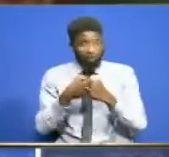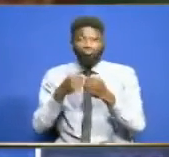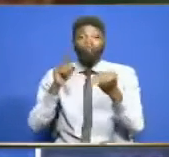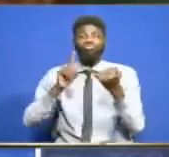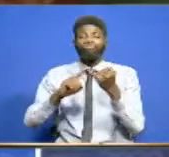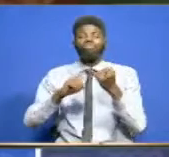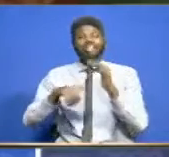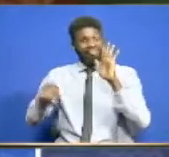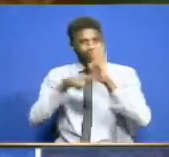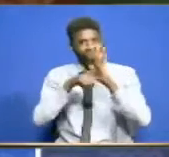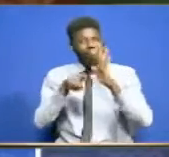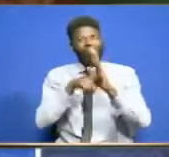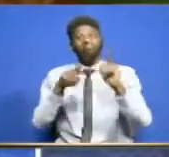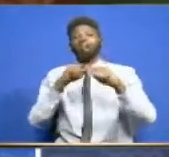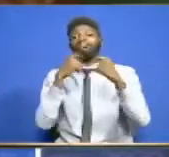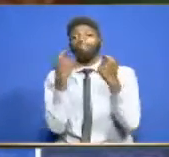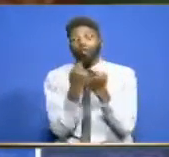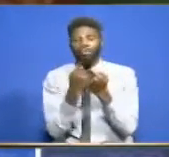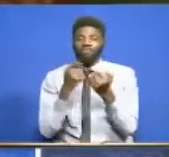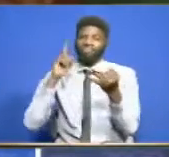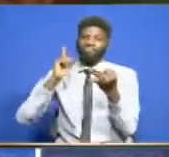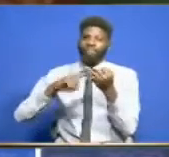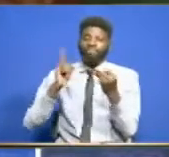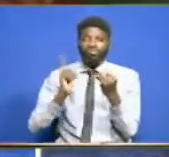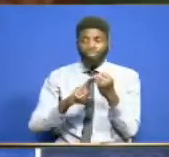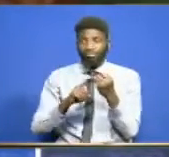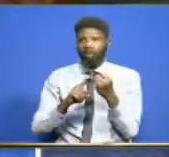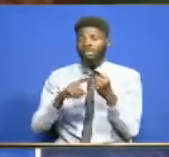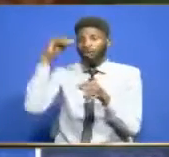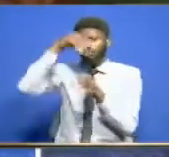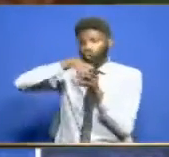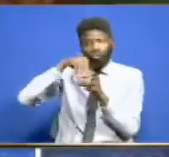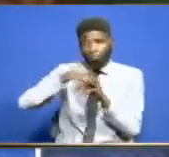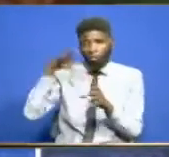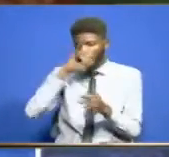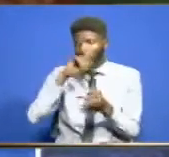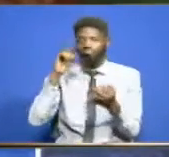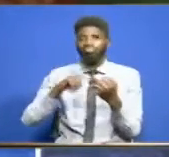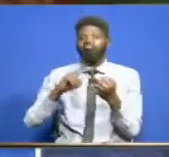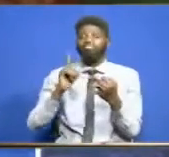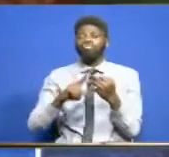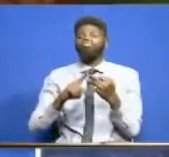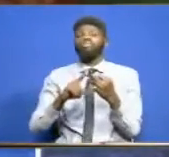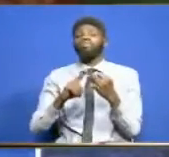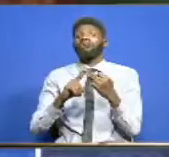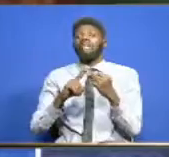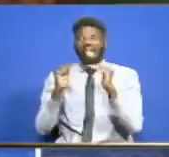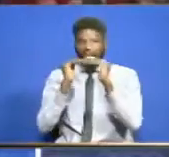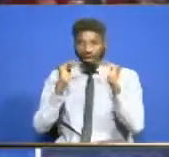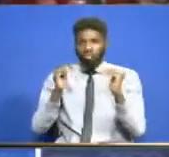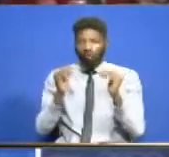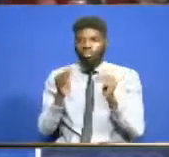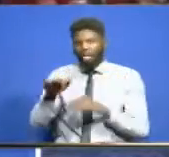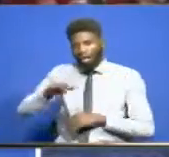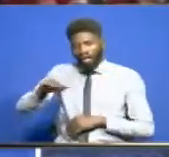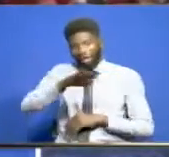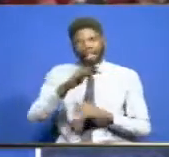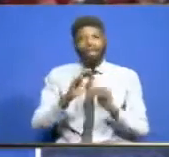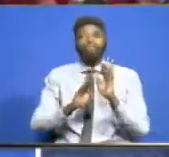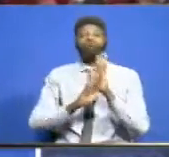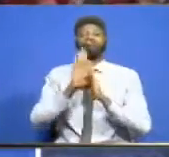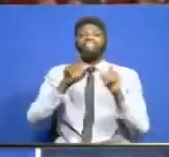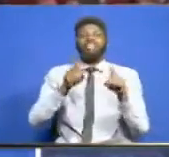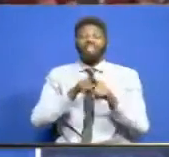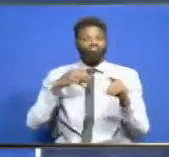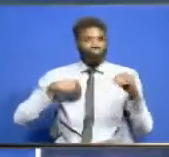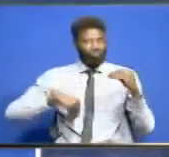ethnicity, inclusion, equitable development, and indeed our fight against corruption. Alitoa wito kwa